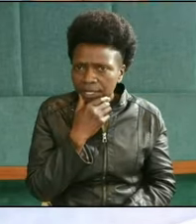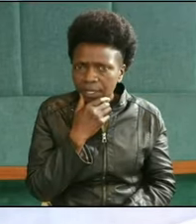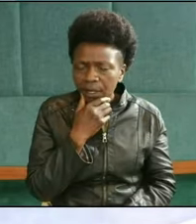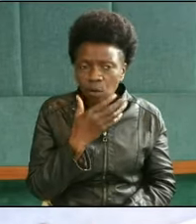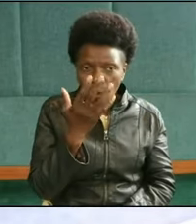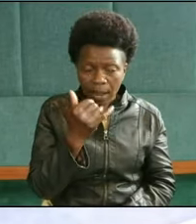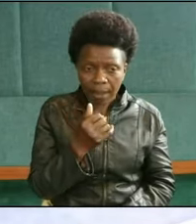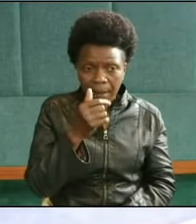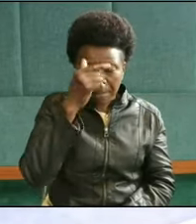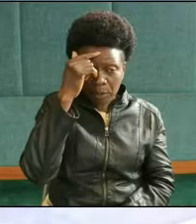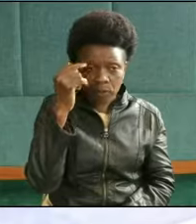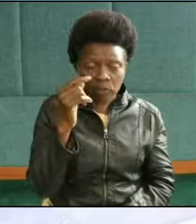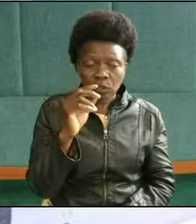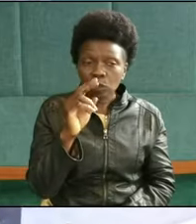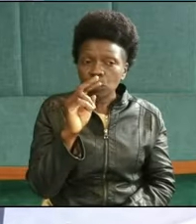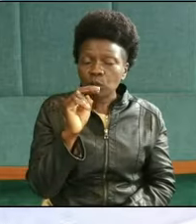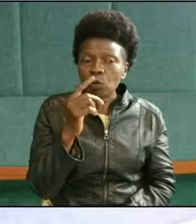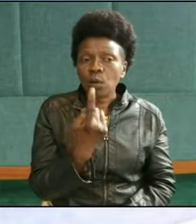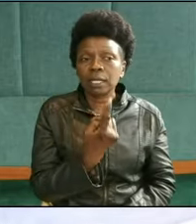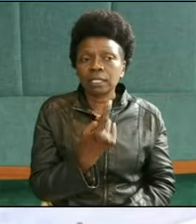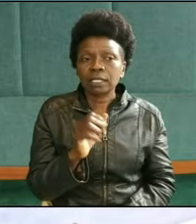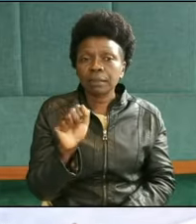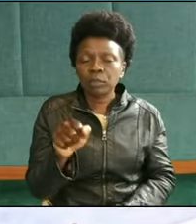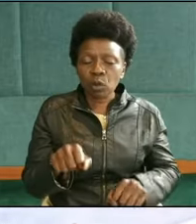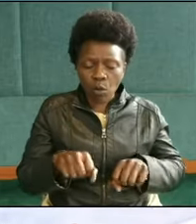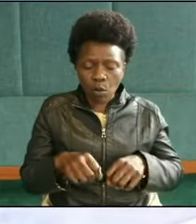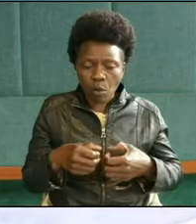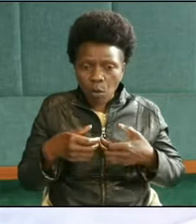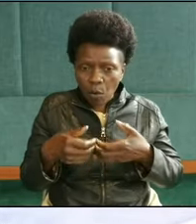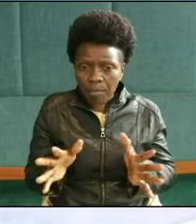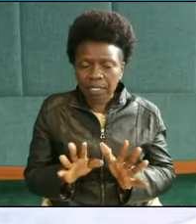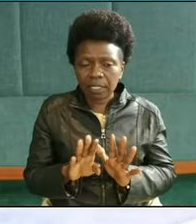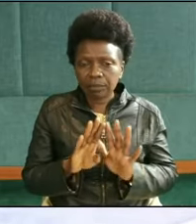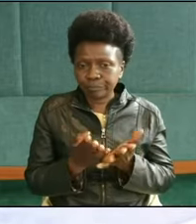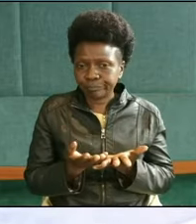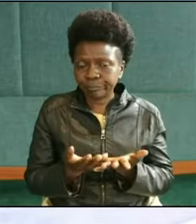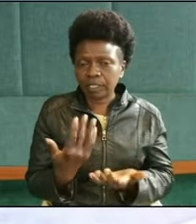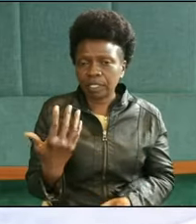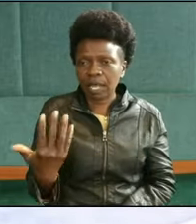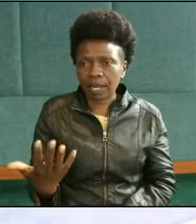because no one is able to open that scroll that is in his hand.